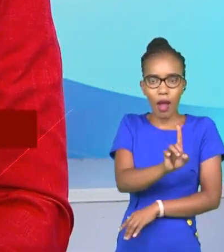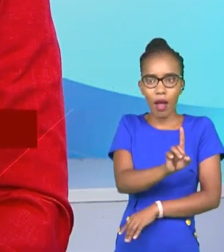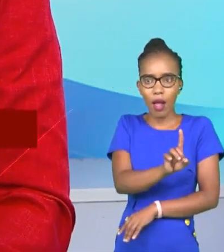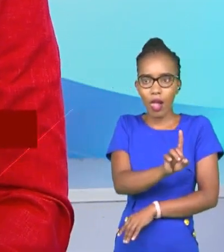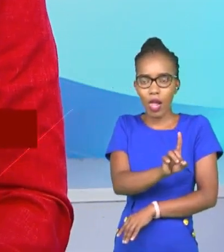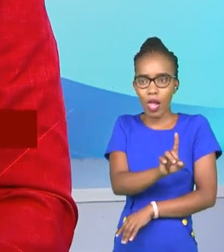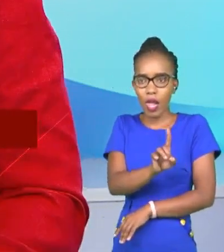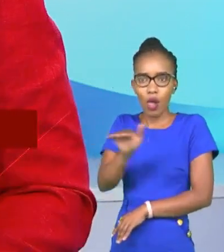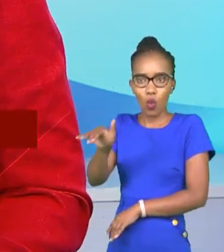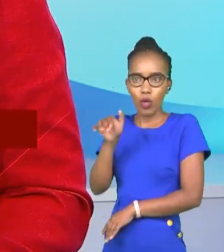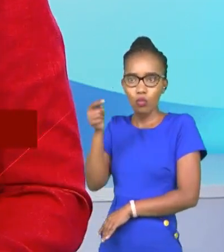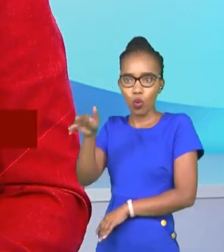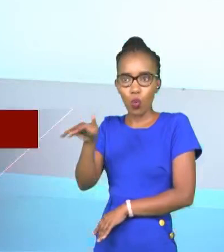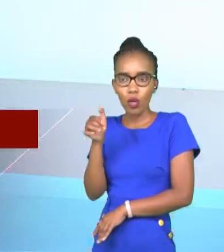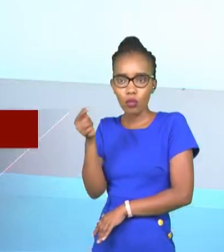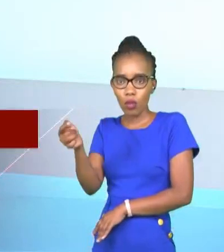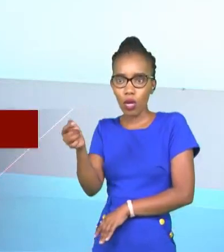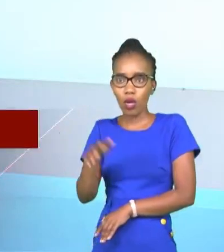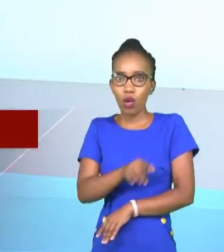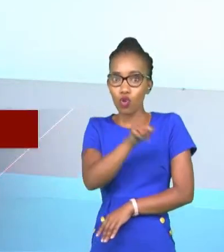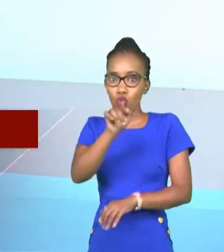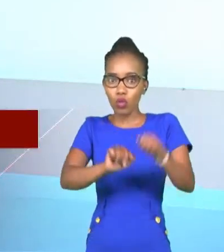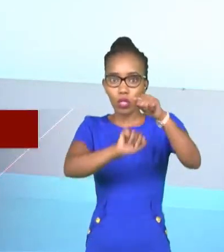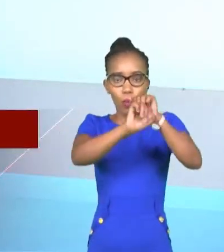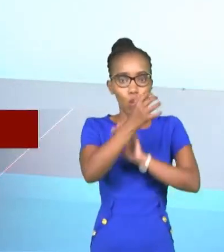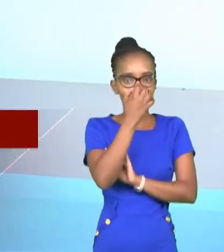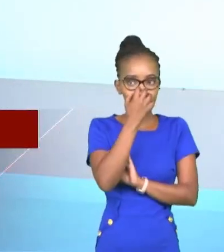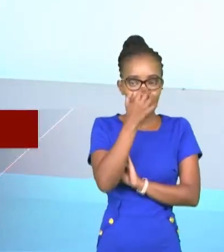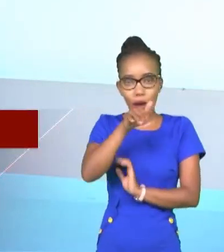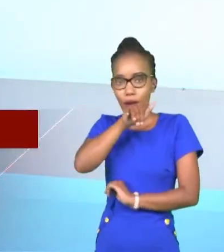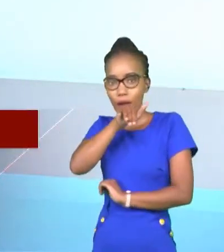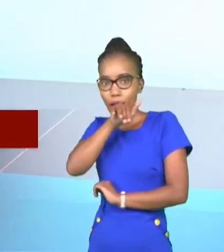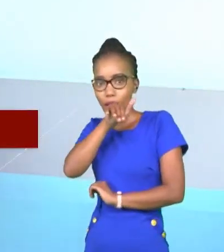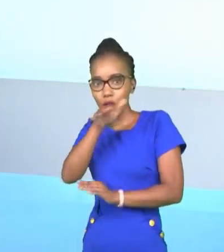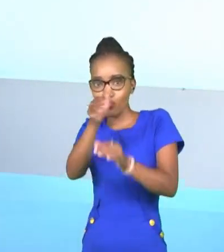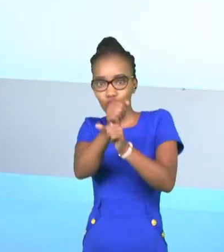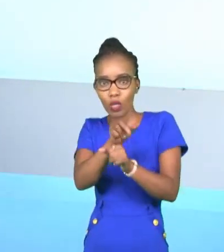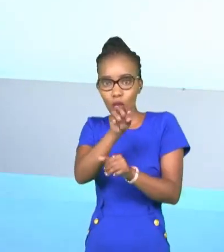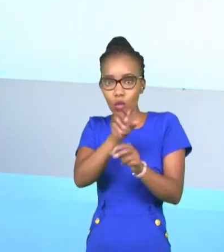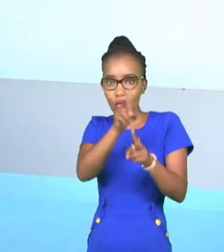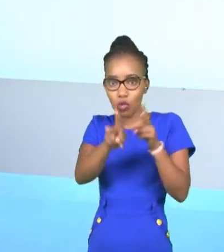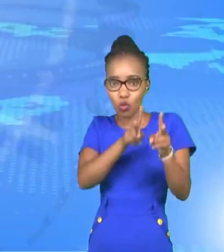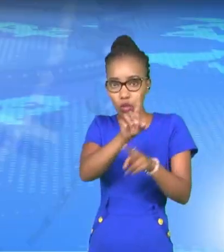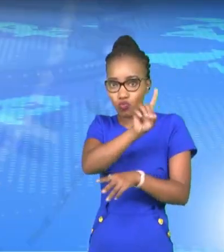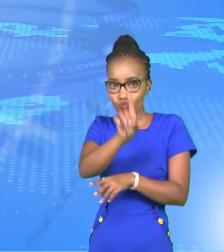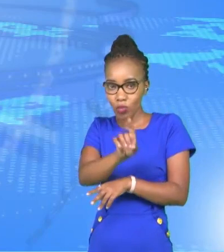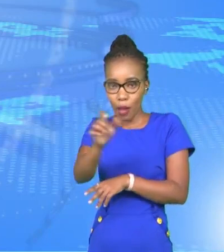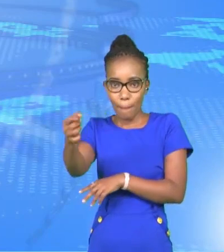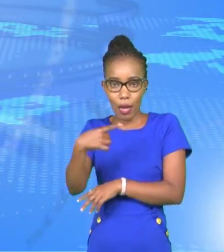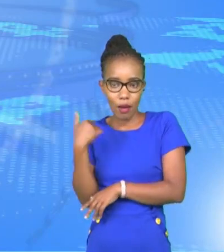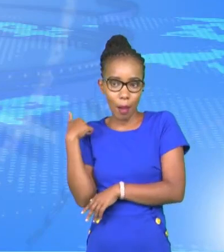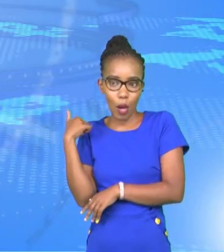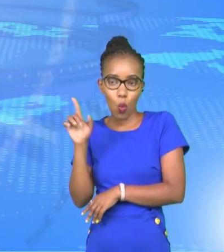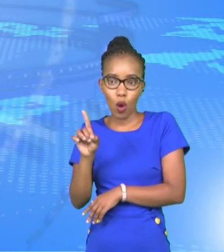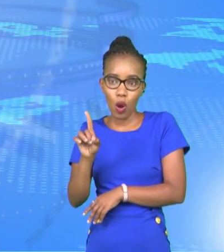is... Let me catch you short. Would you support a Ruto Raila alliance come 2022? SMSs on